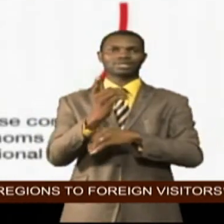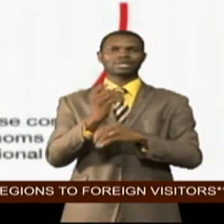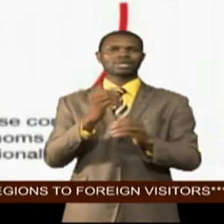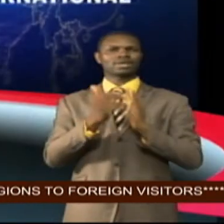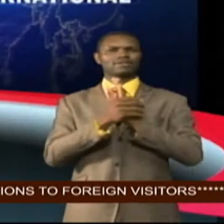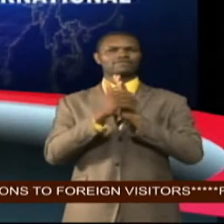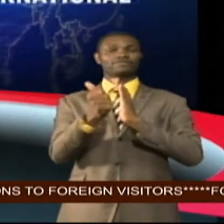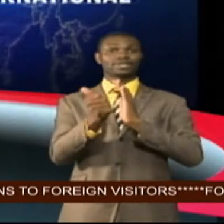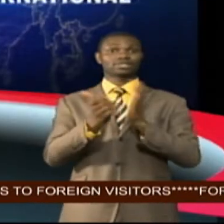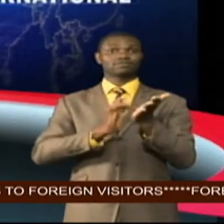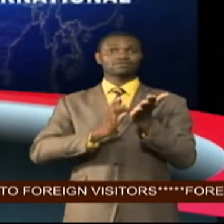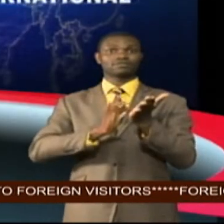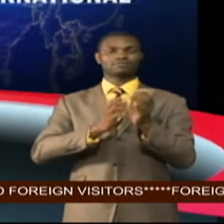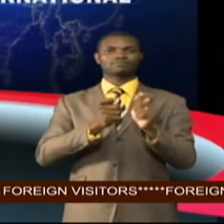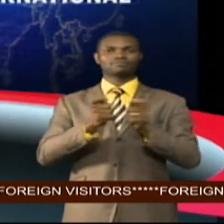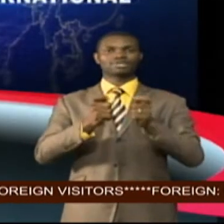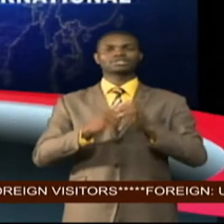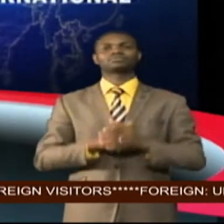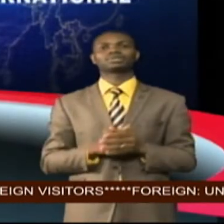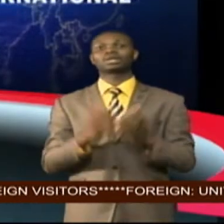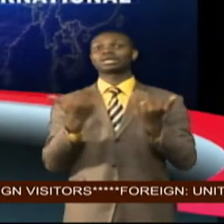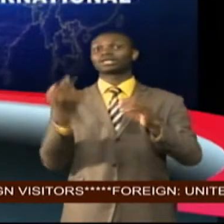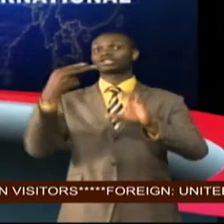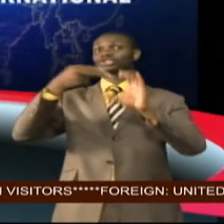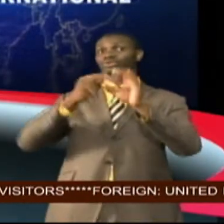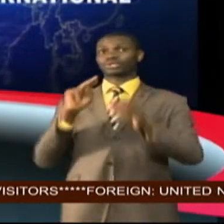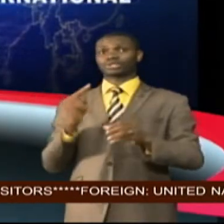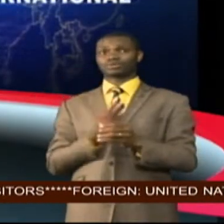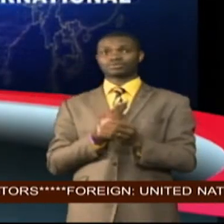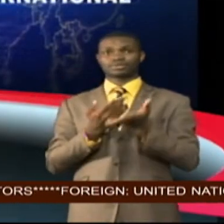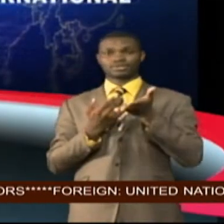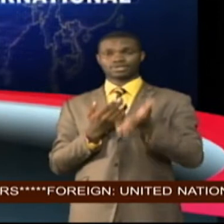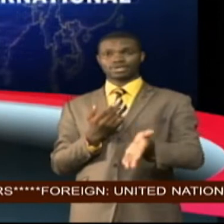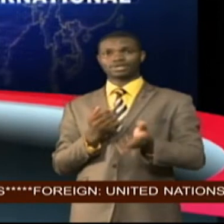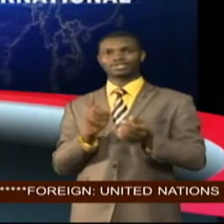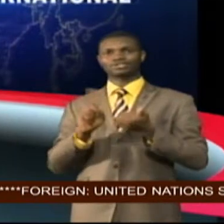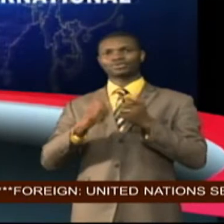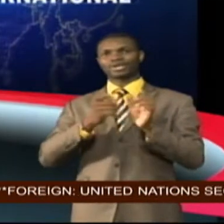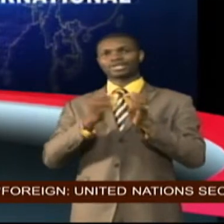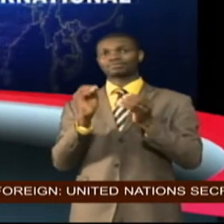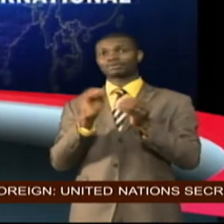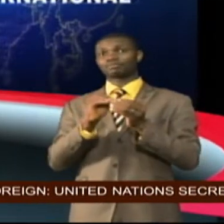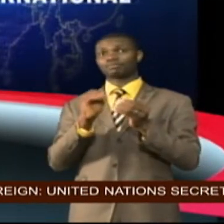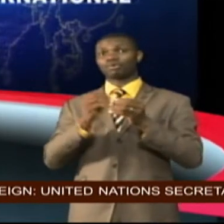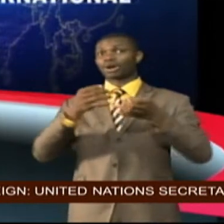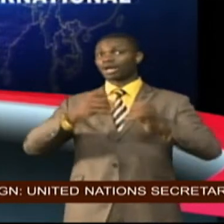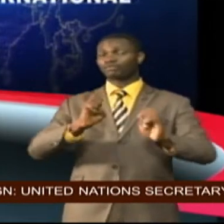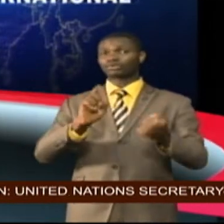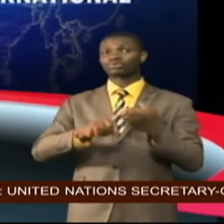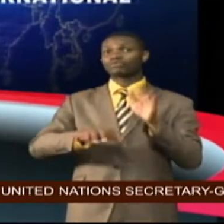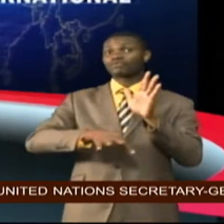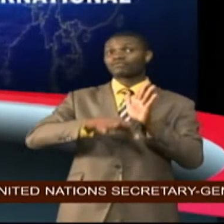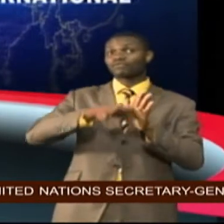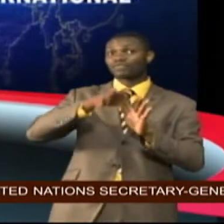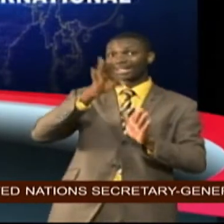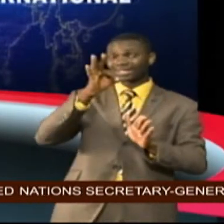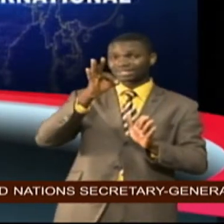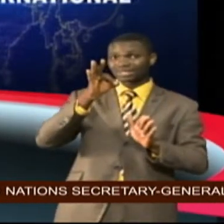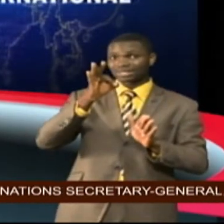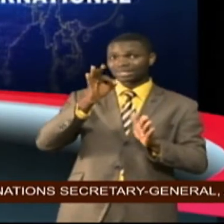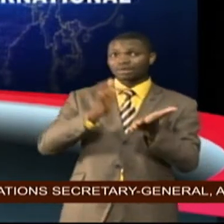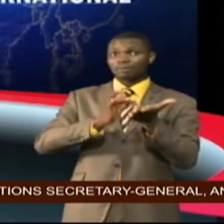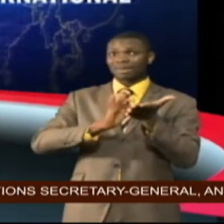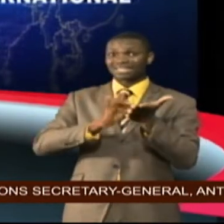Treatment. Now, joining us in the studio to give more insight into the effort to find antivenom in Nigeria is